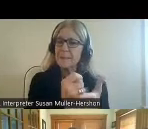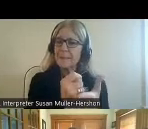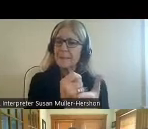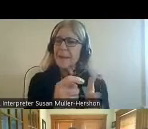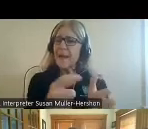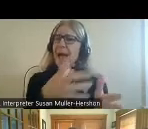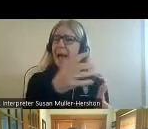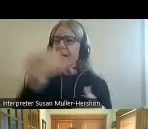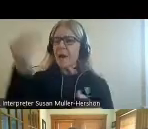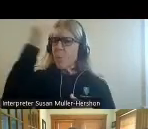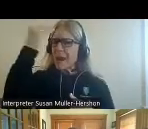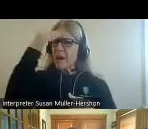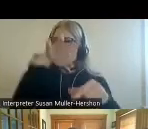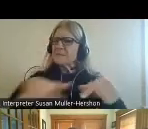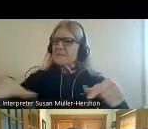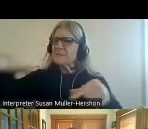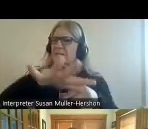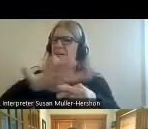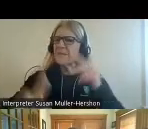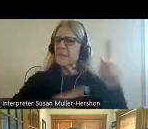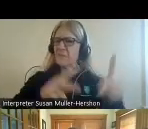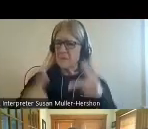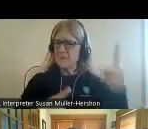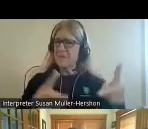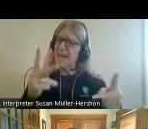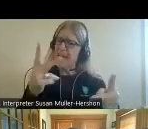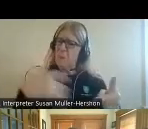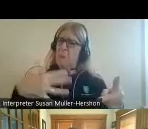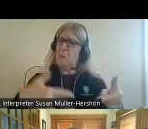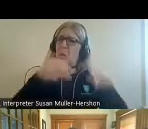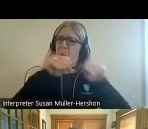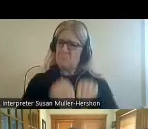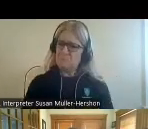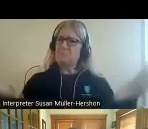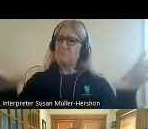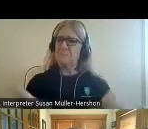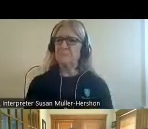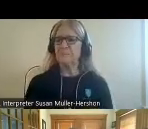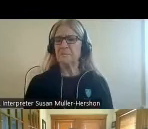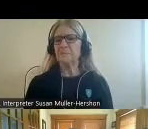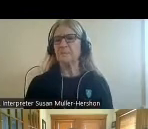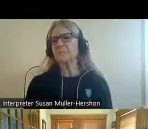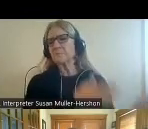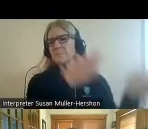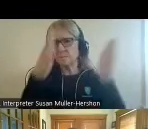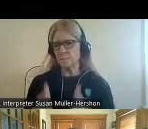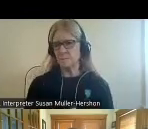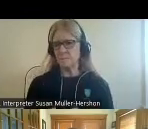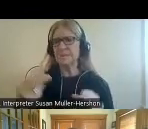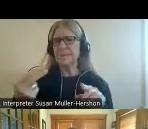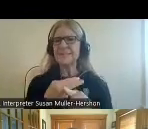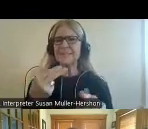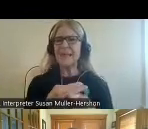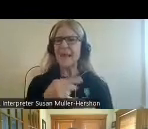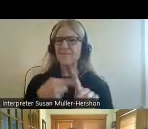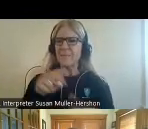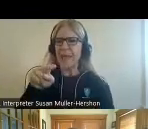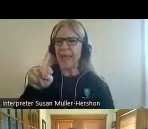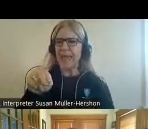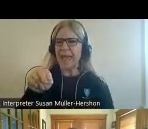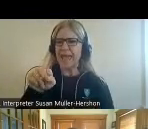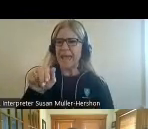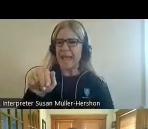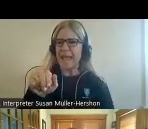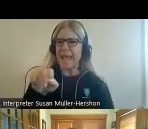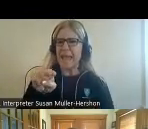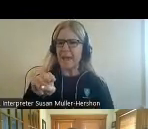among the population of the prevalence of these conditions. This slide comes from NAMI, which Sari